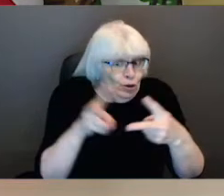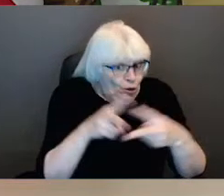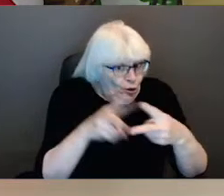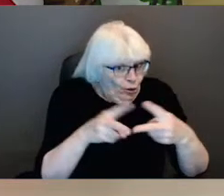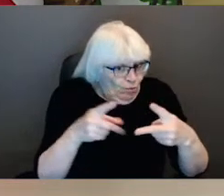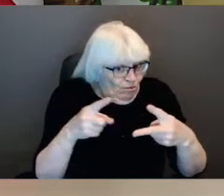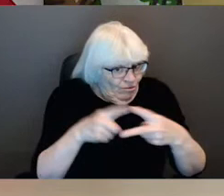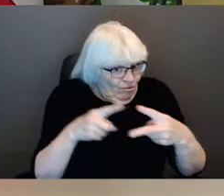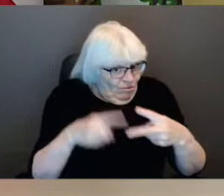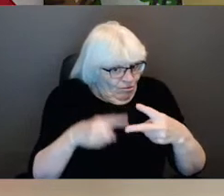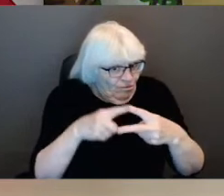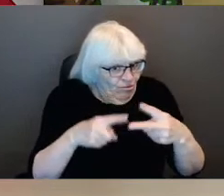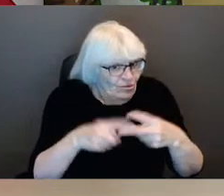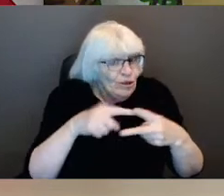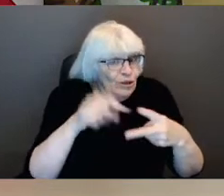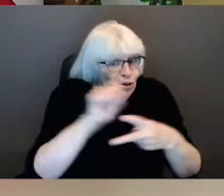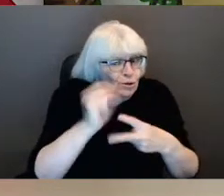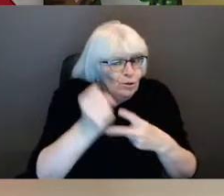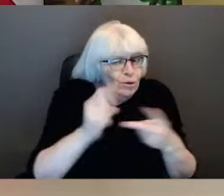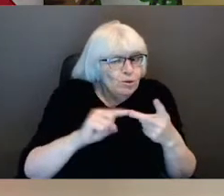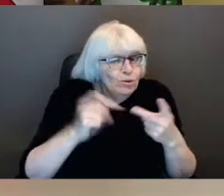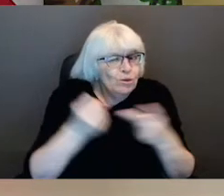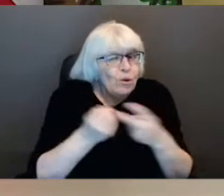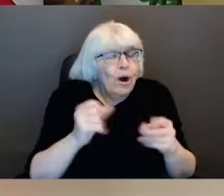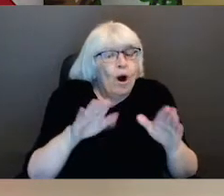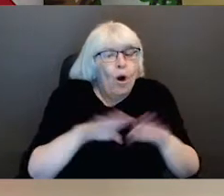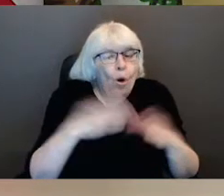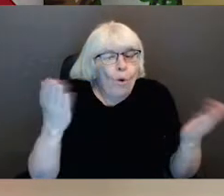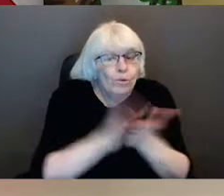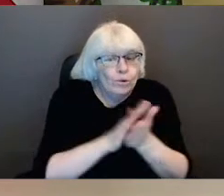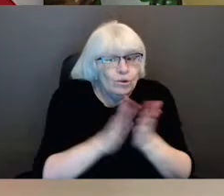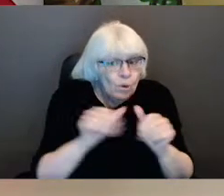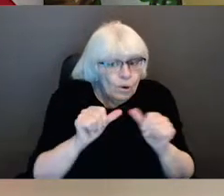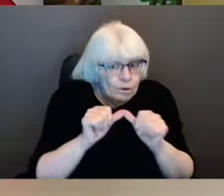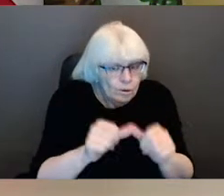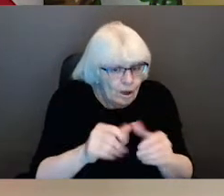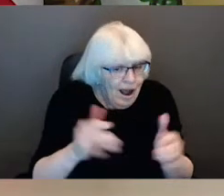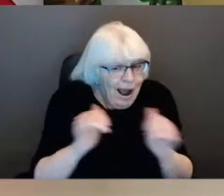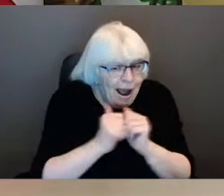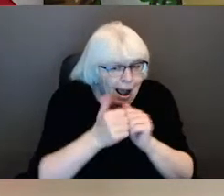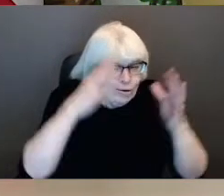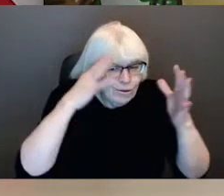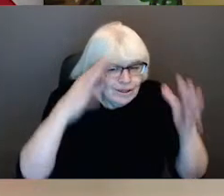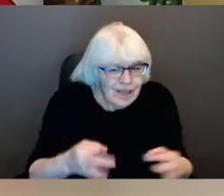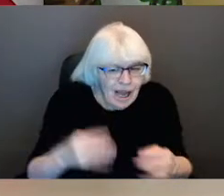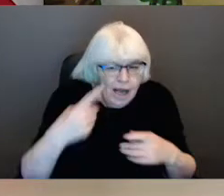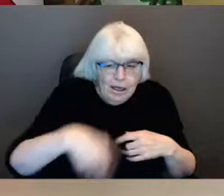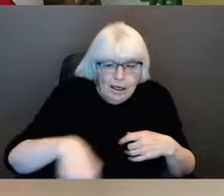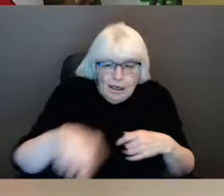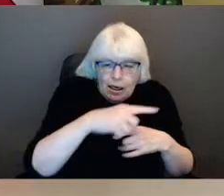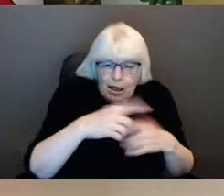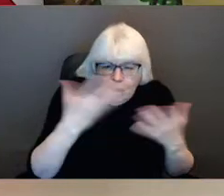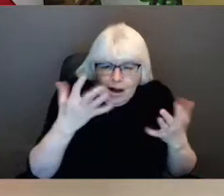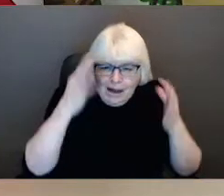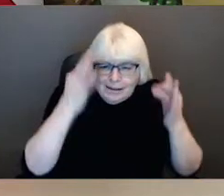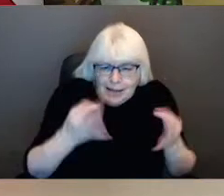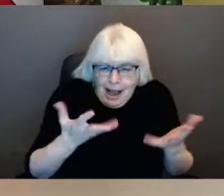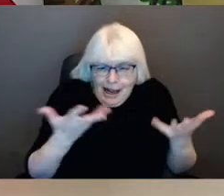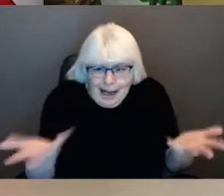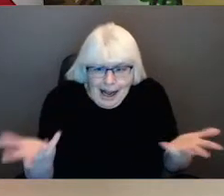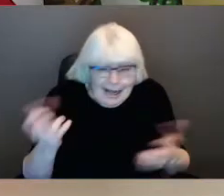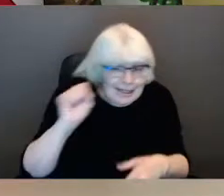was that decision arrived at? Is there a threshold or anything? How do you decide if that's not going to be the case, if you're going to shut school down?